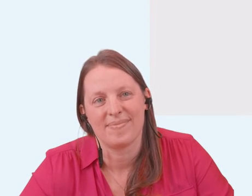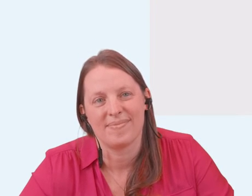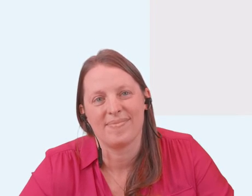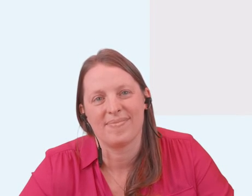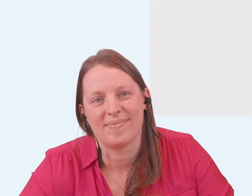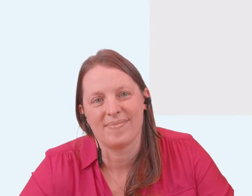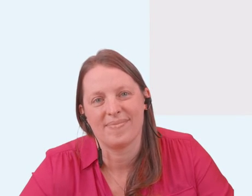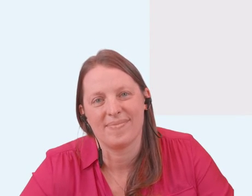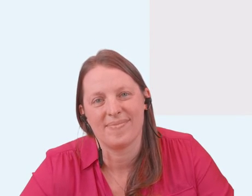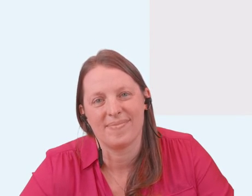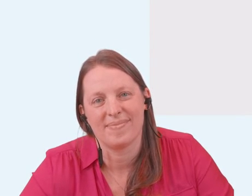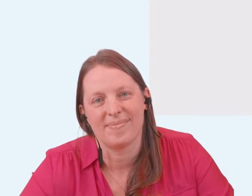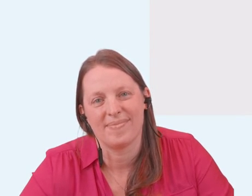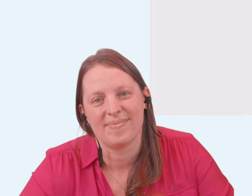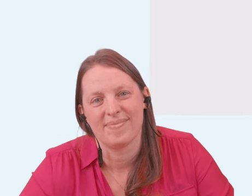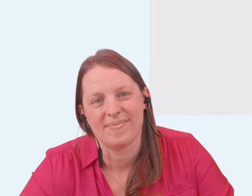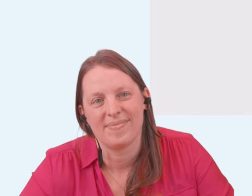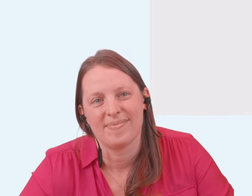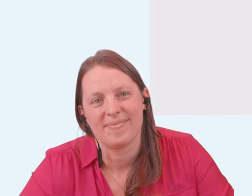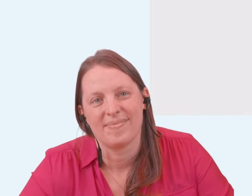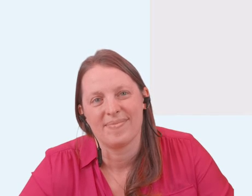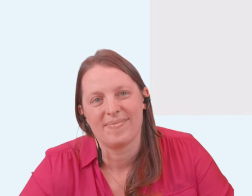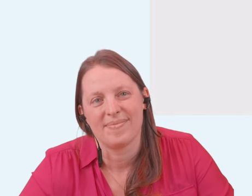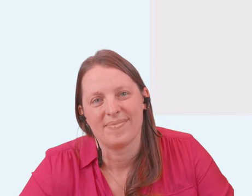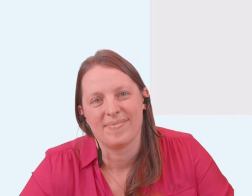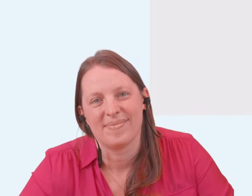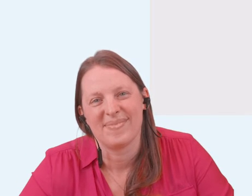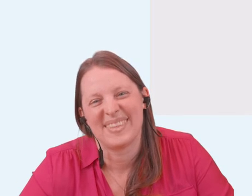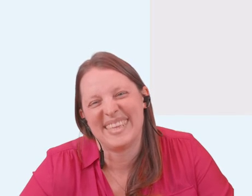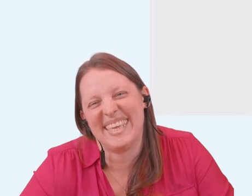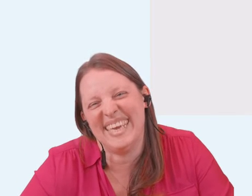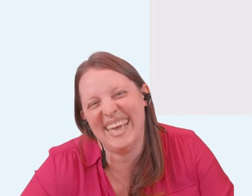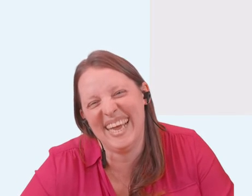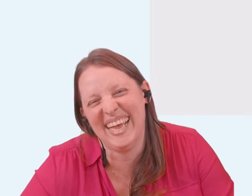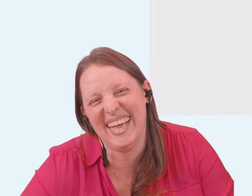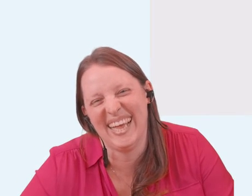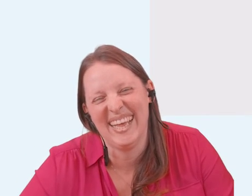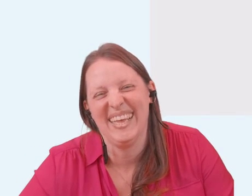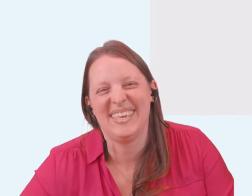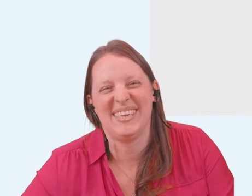We solved the problem. He solved the problem.